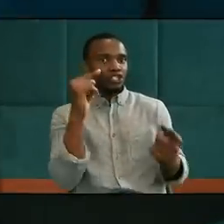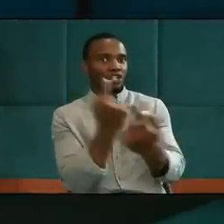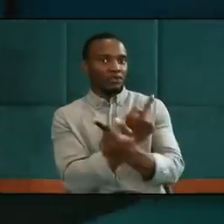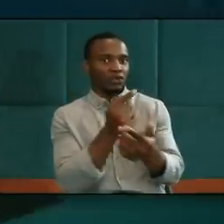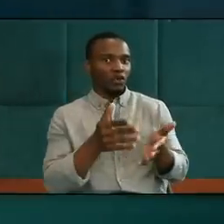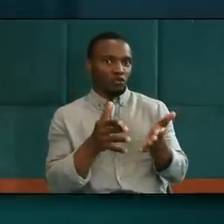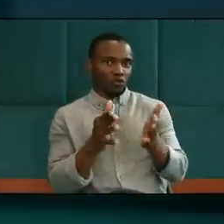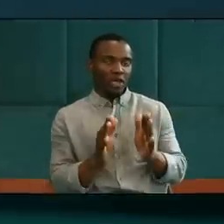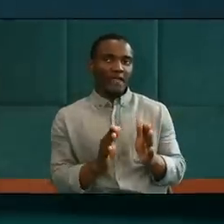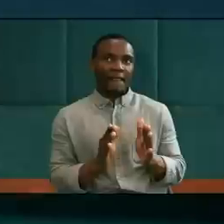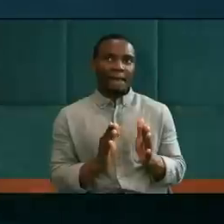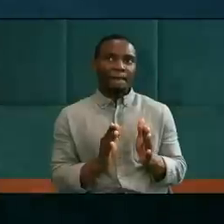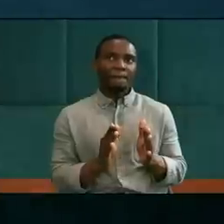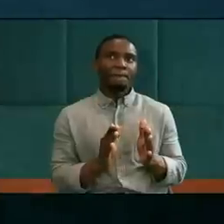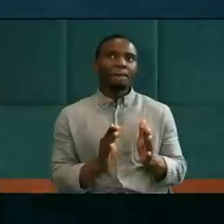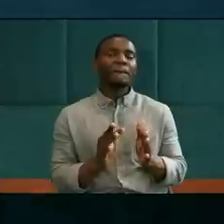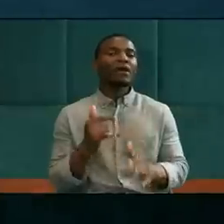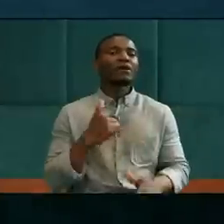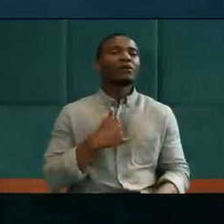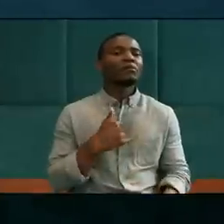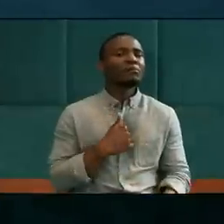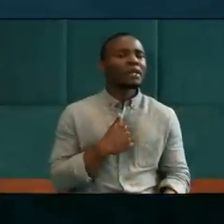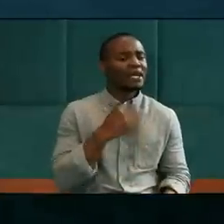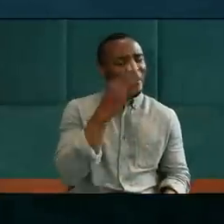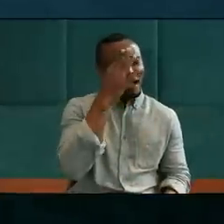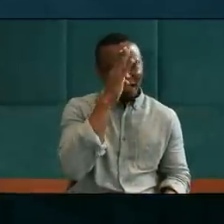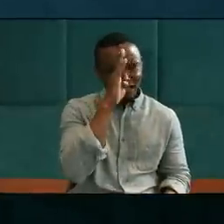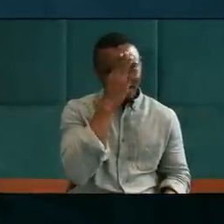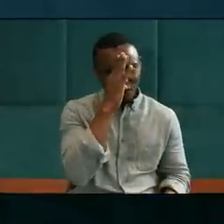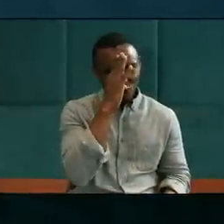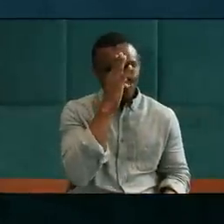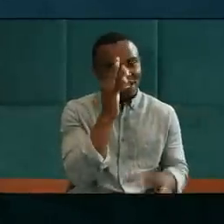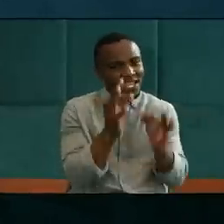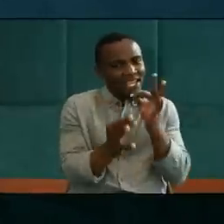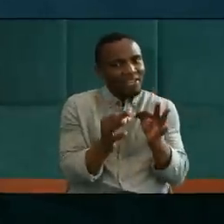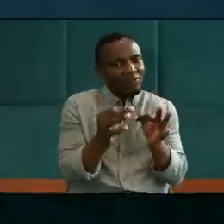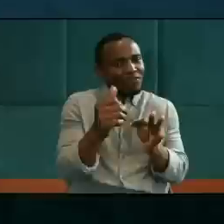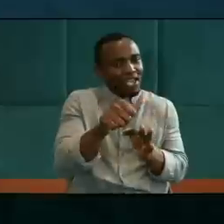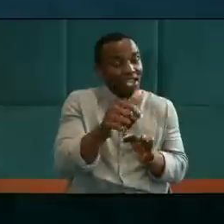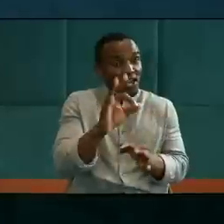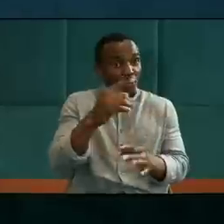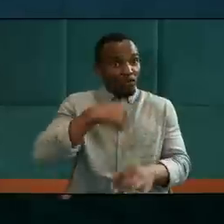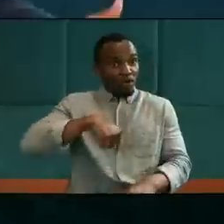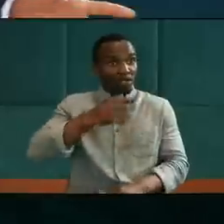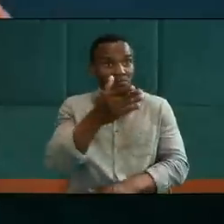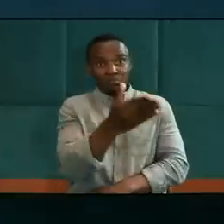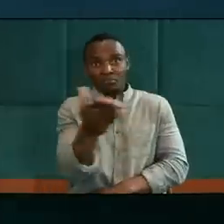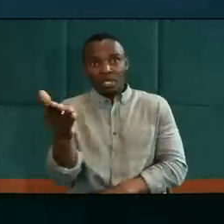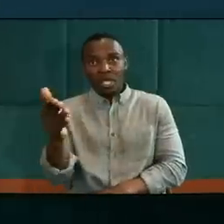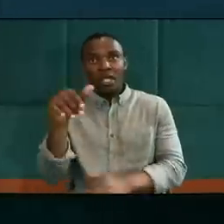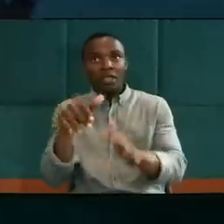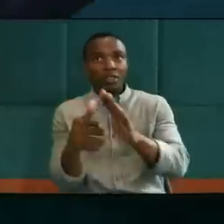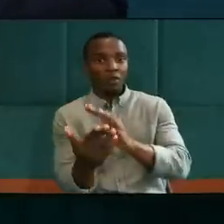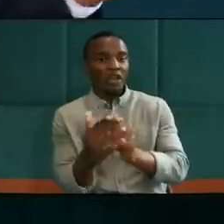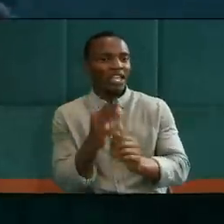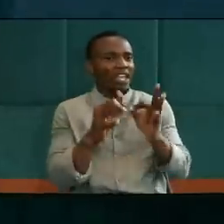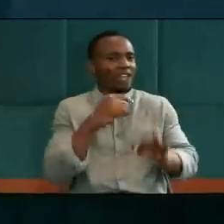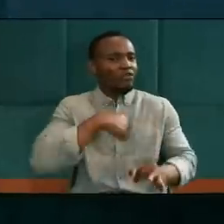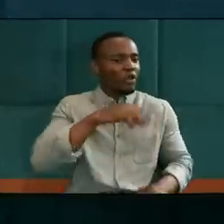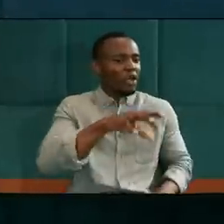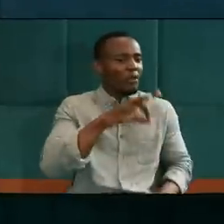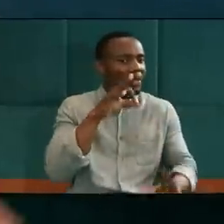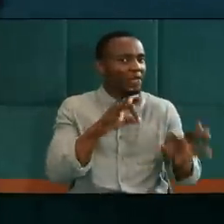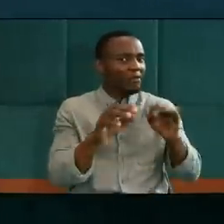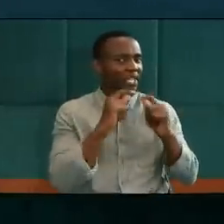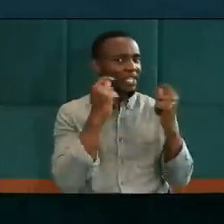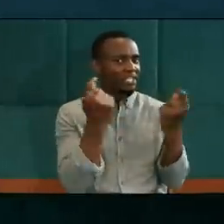put it this way. I doubt, I really doubt that if any of us in church this morning, if we were putting a team to go on the road to